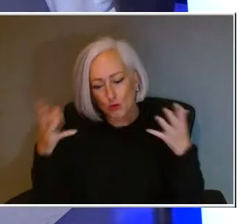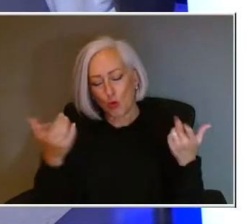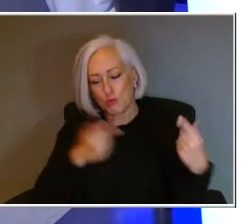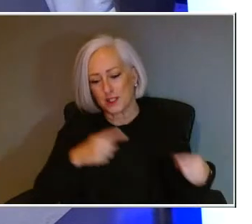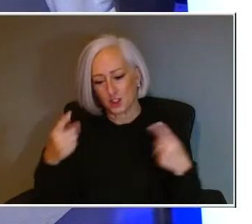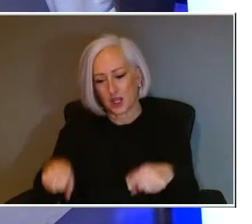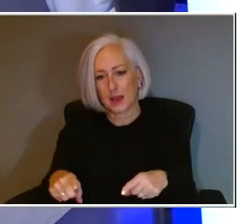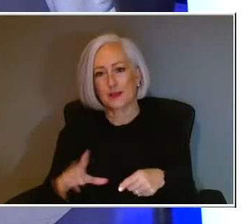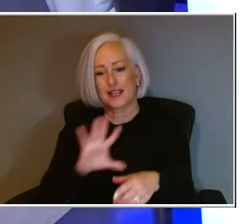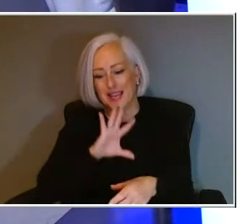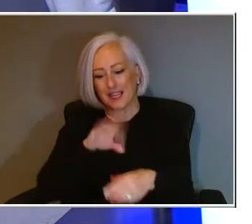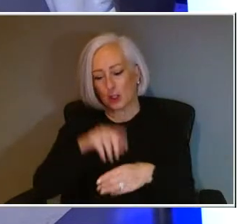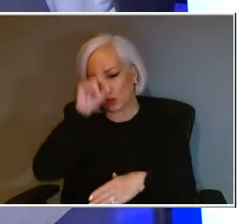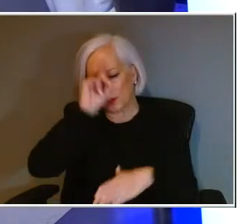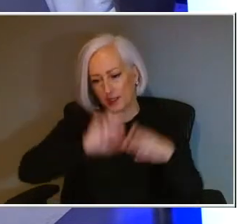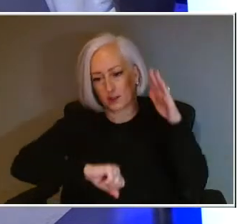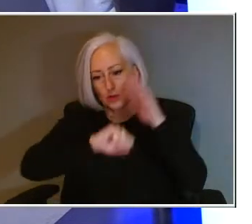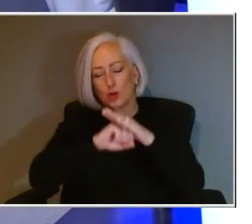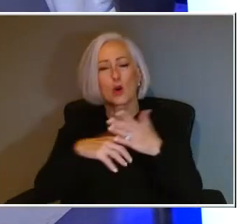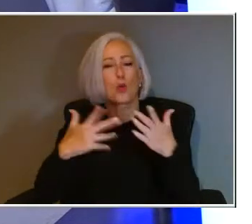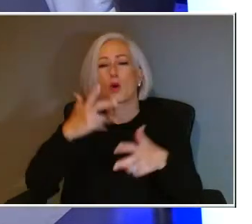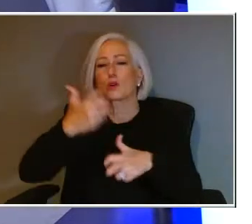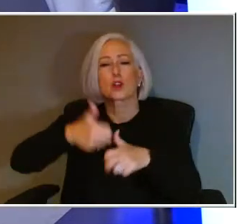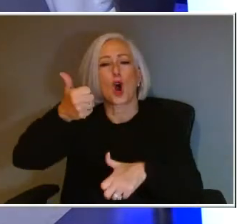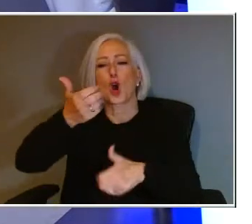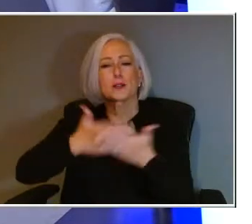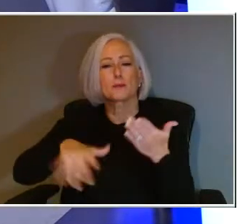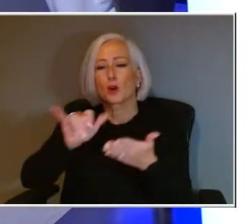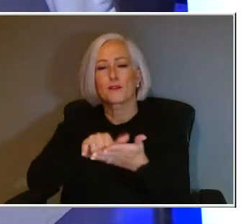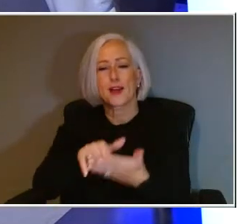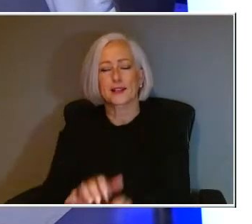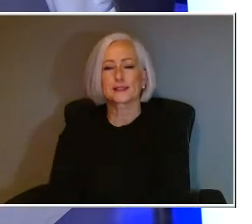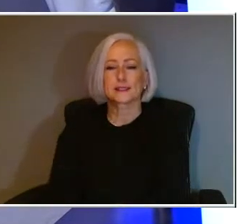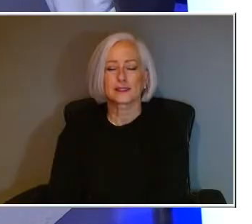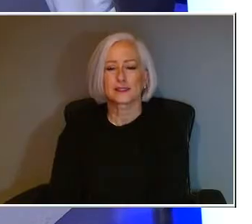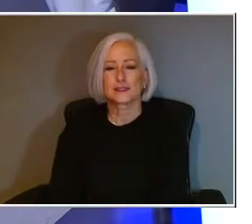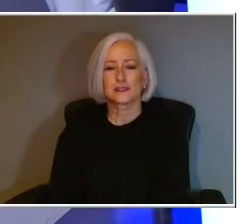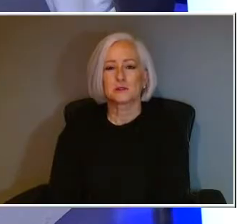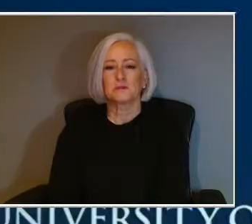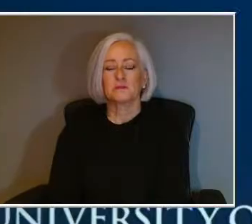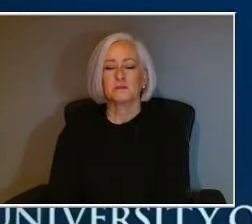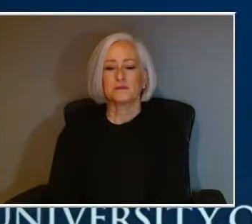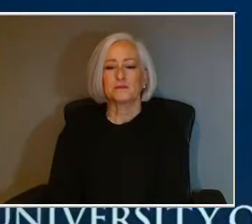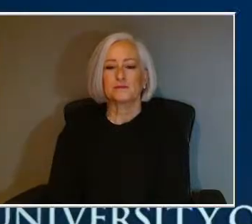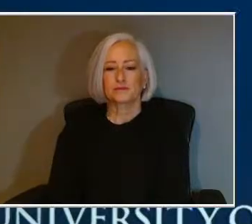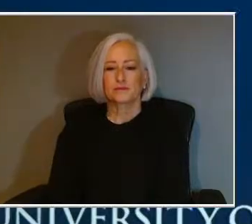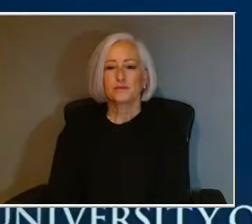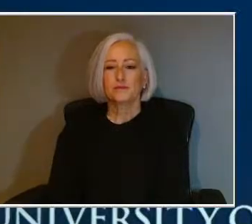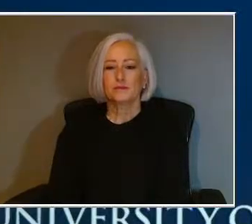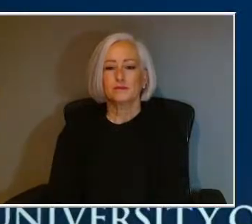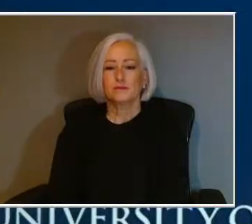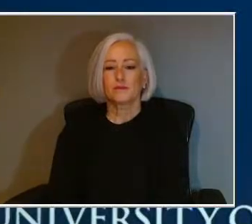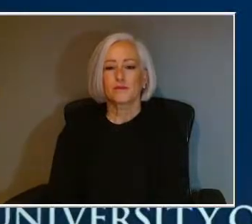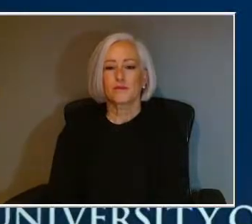stroke afterwards. What was just the hardest part of all of it? Well, I think